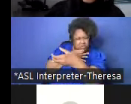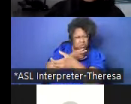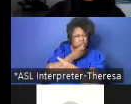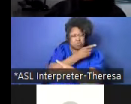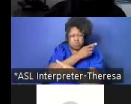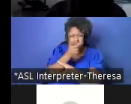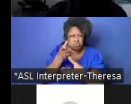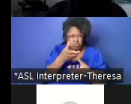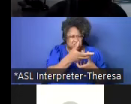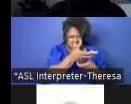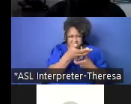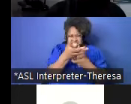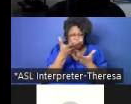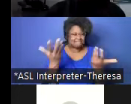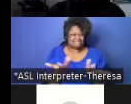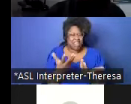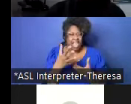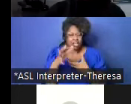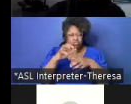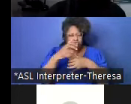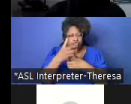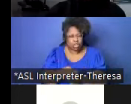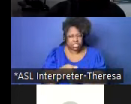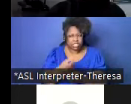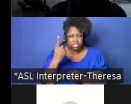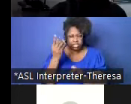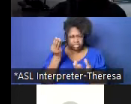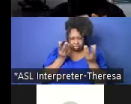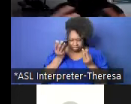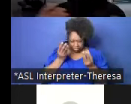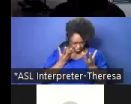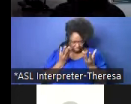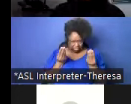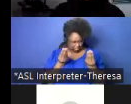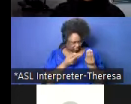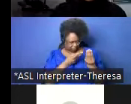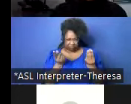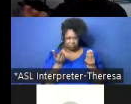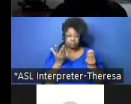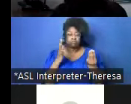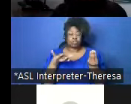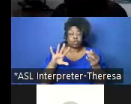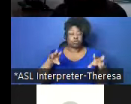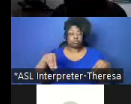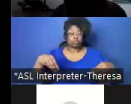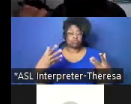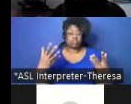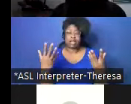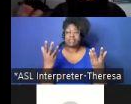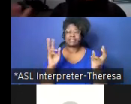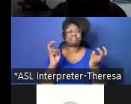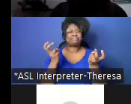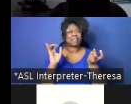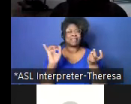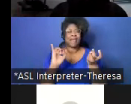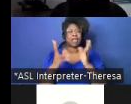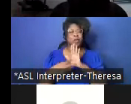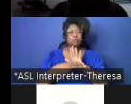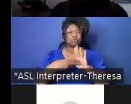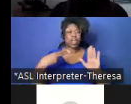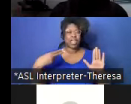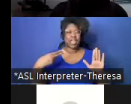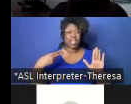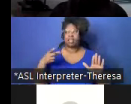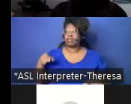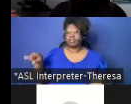they trust what they're hearing? And so providing sort of a brand, so to speak, and coordinating mechanism